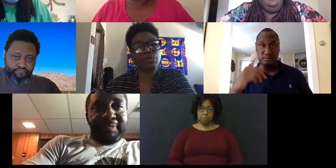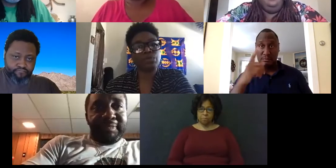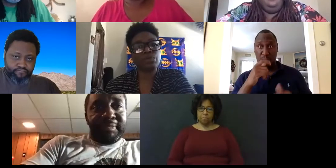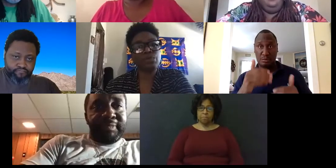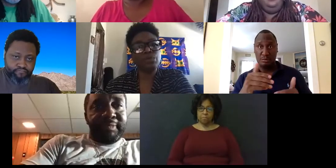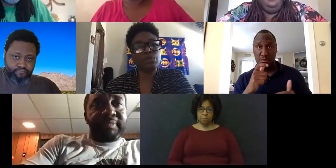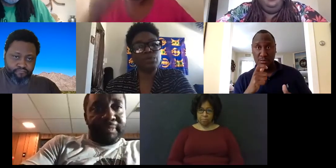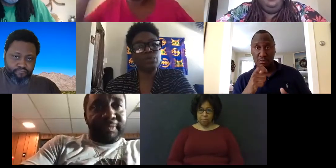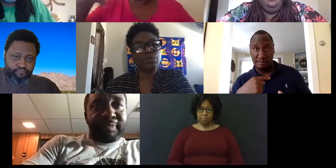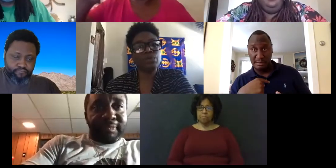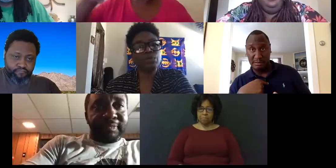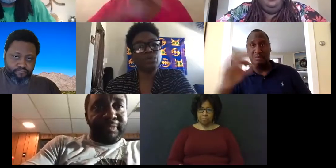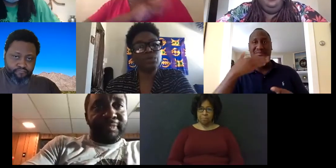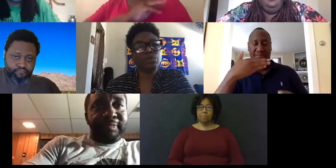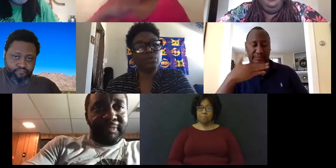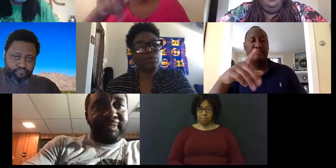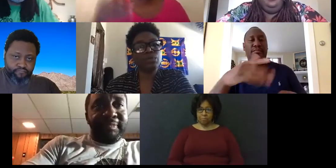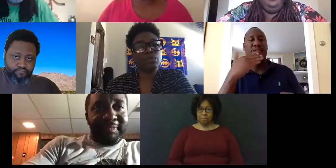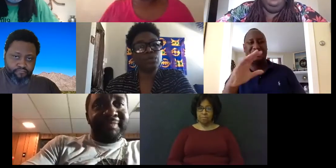Go ahead, Kevin.